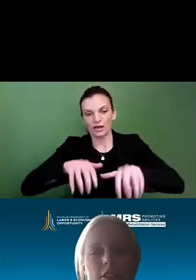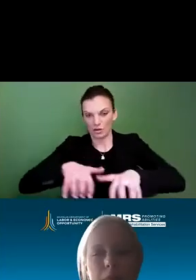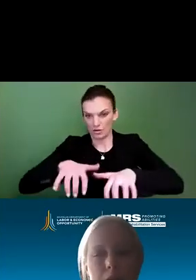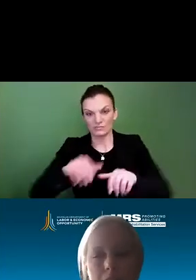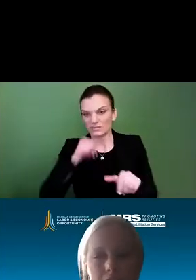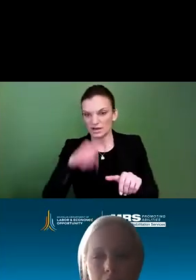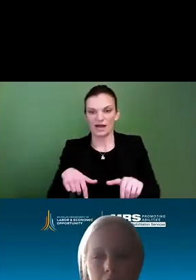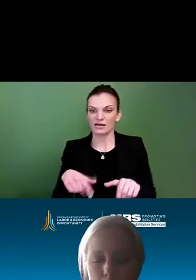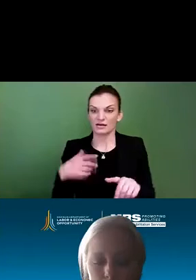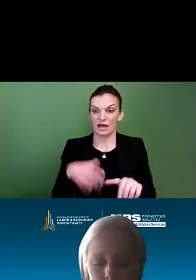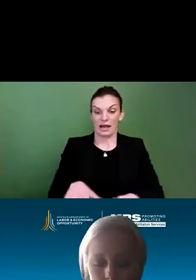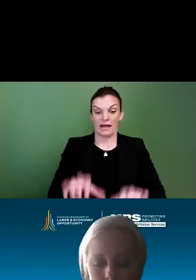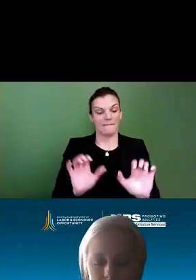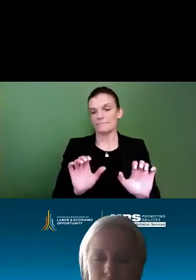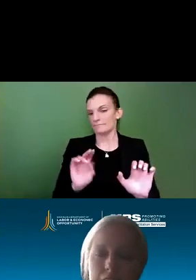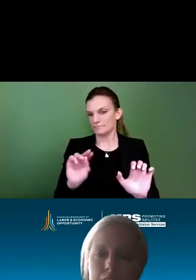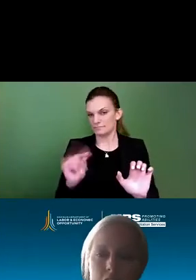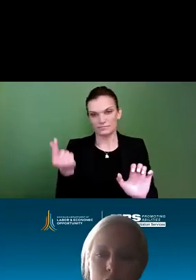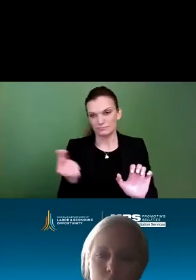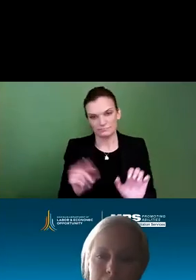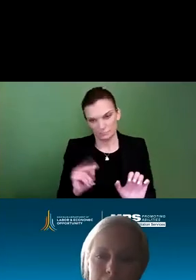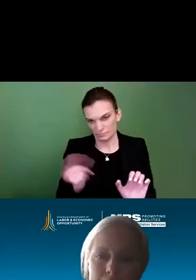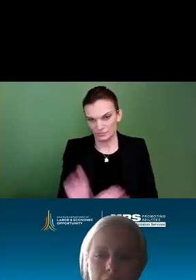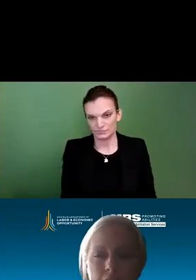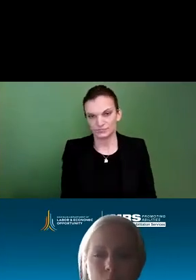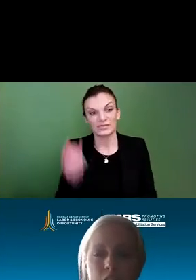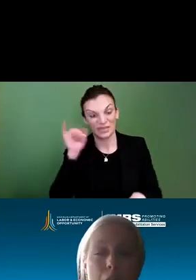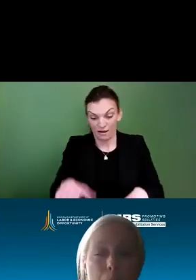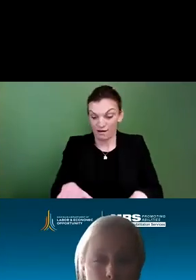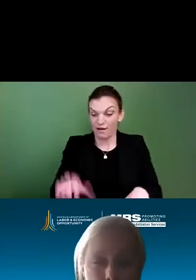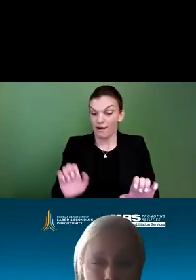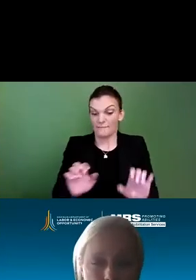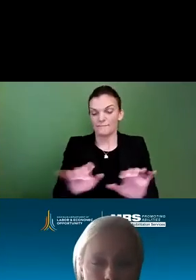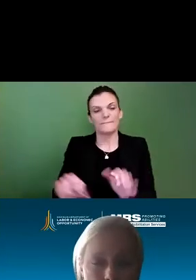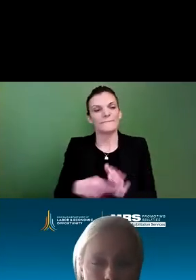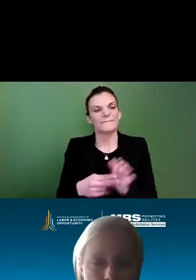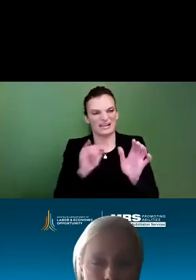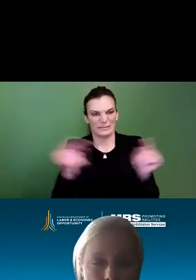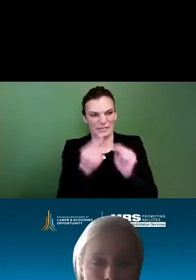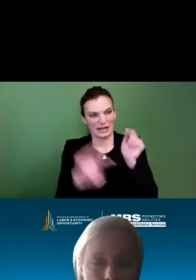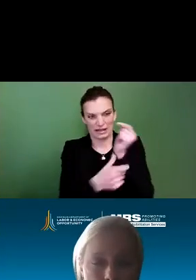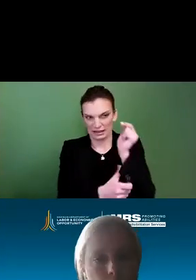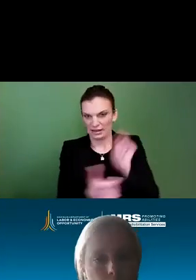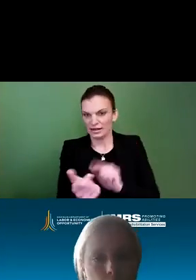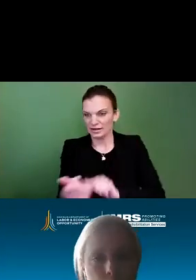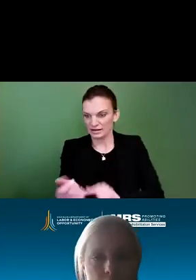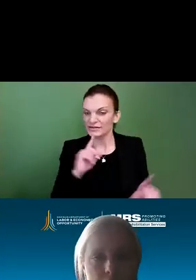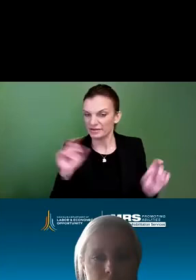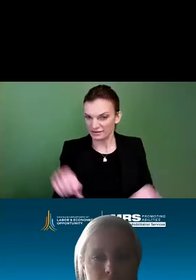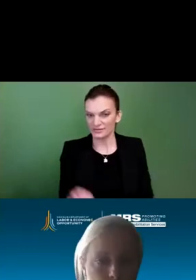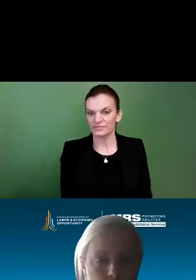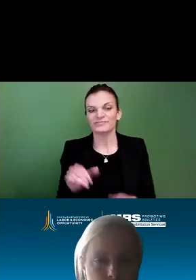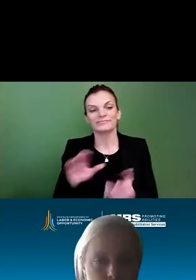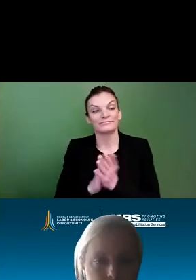just remember not to type uphill and extend those wrists. That can put that pressure on the area where people